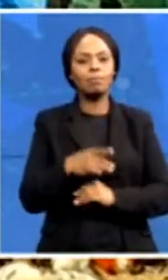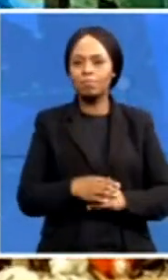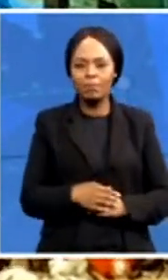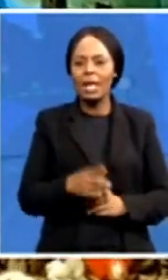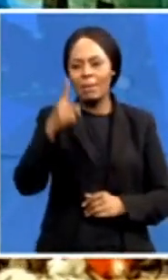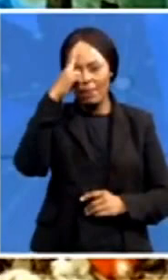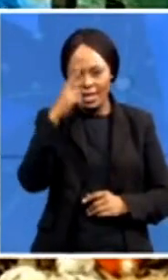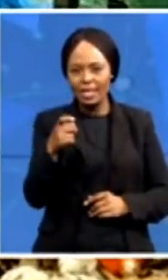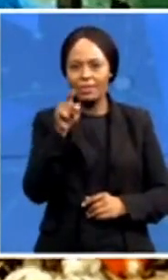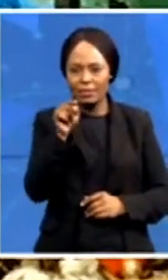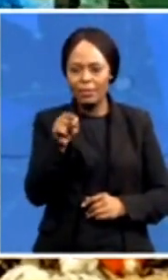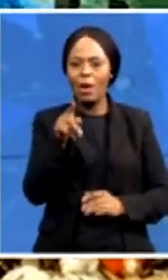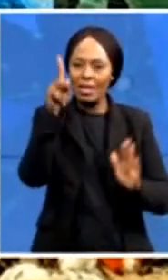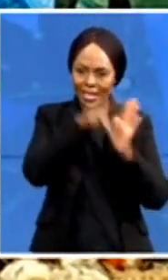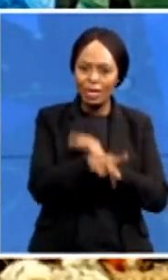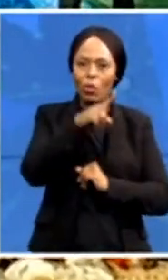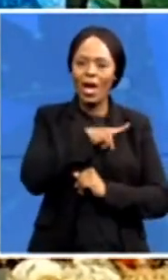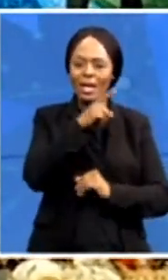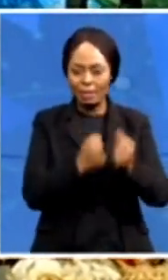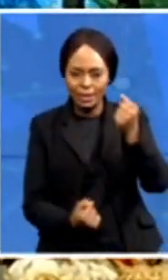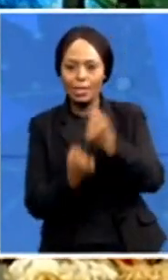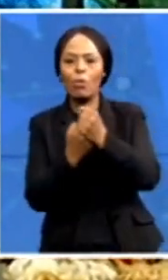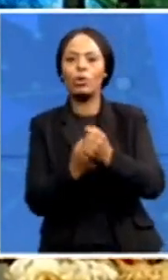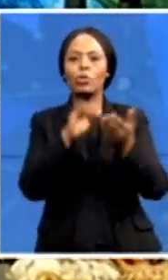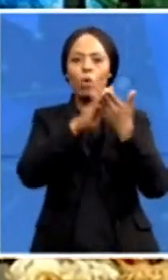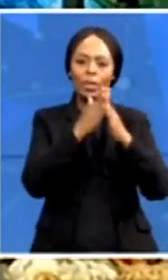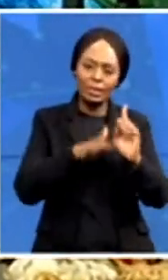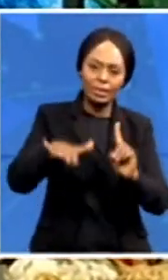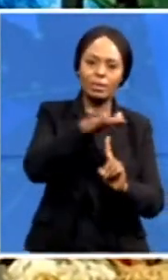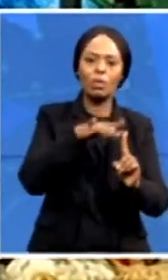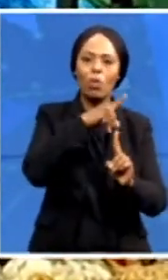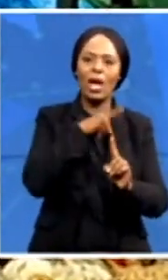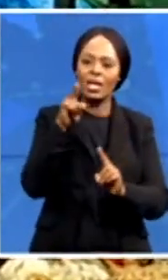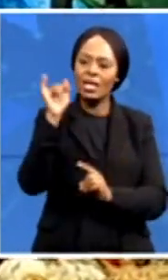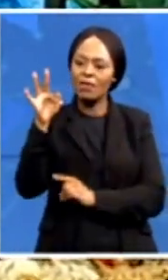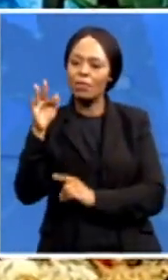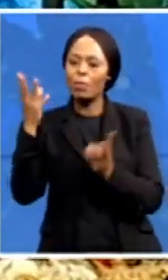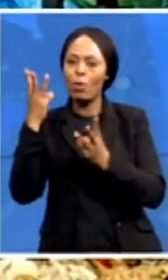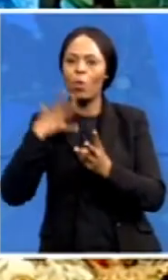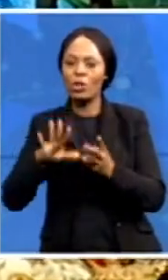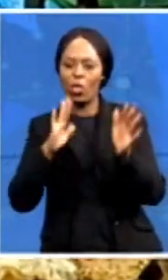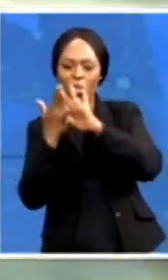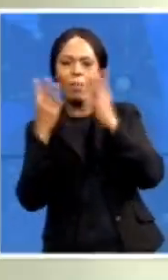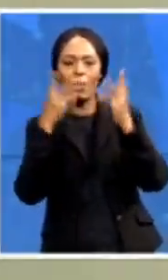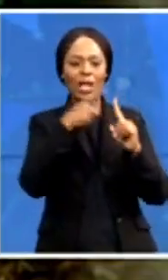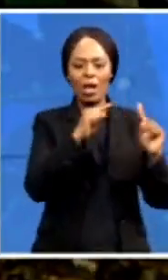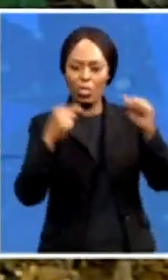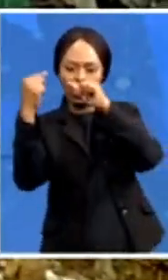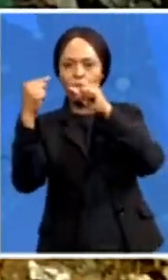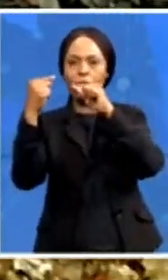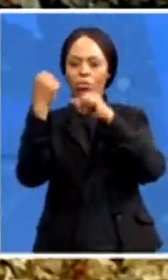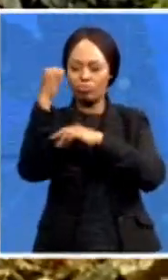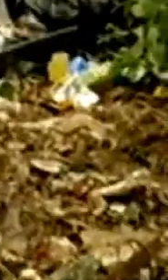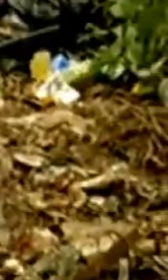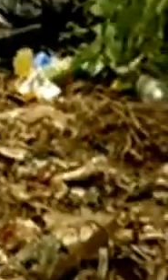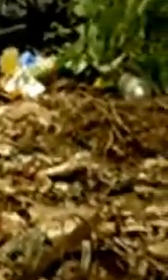standing against the people who are changing things in this community, doing things that the communities don't want, giving jobs to pals. Blaine?